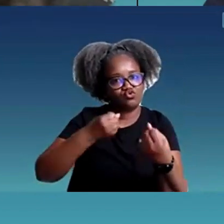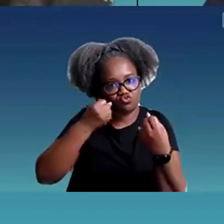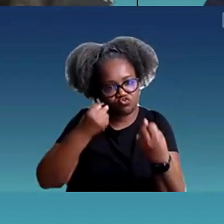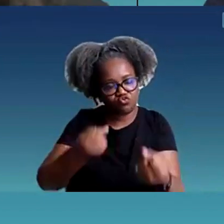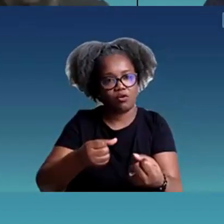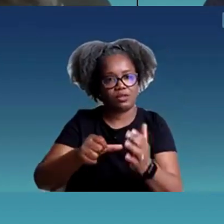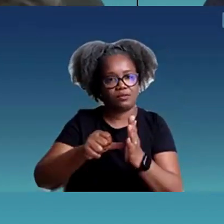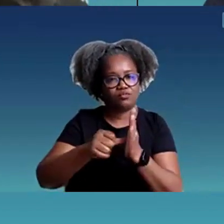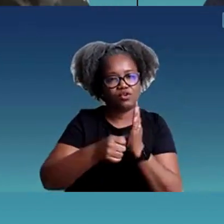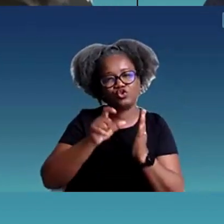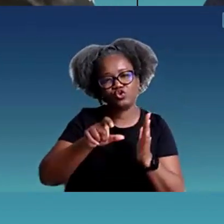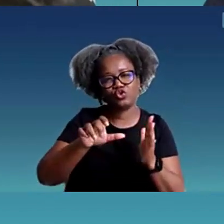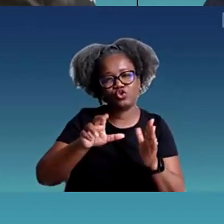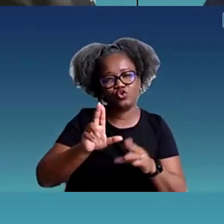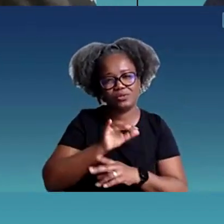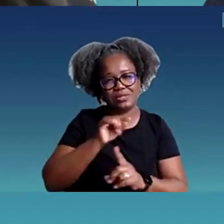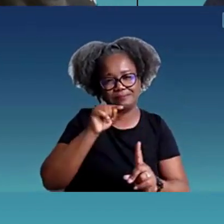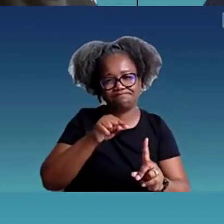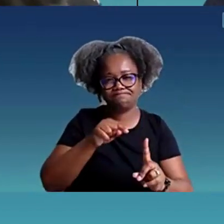there?